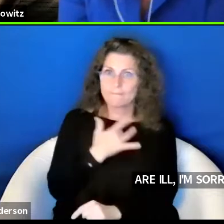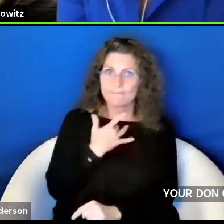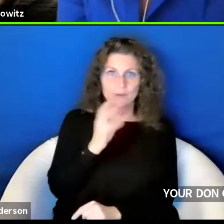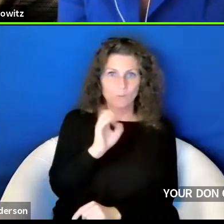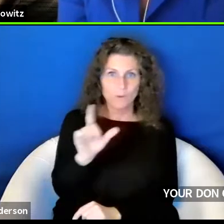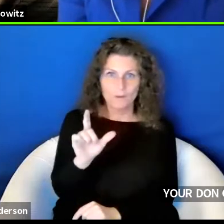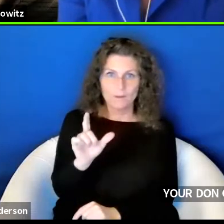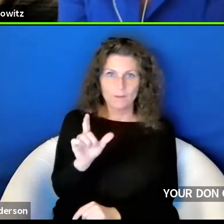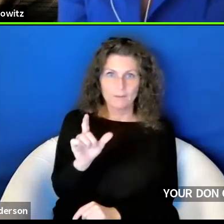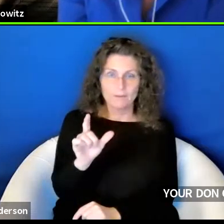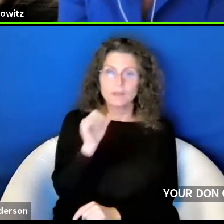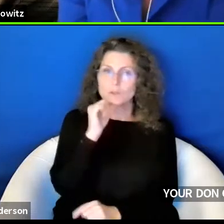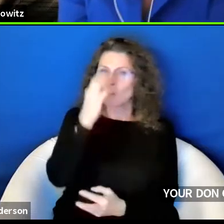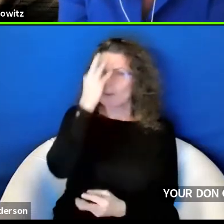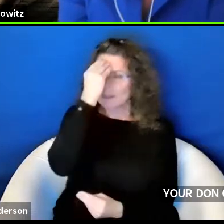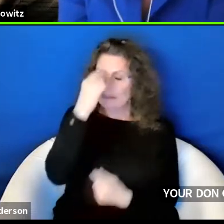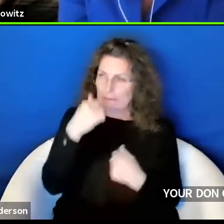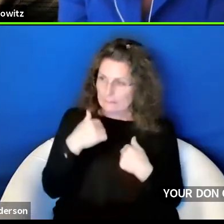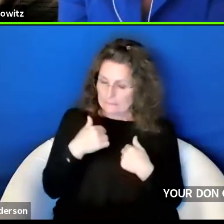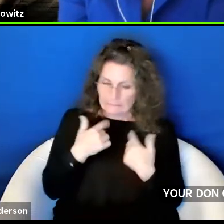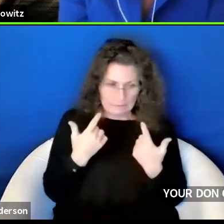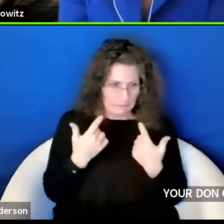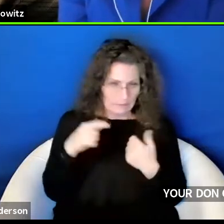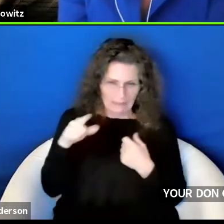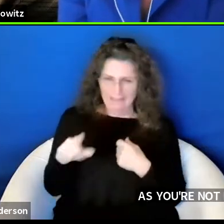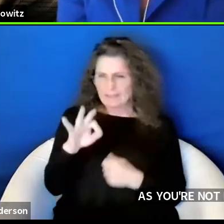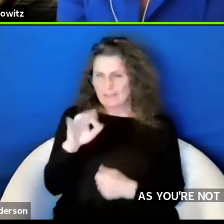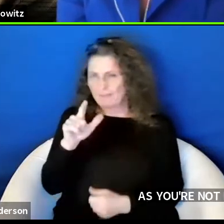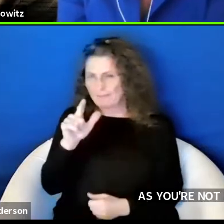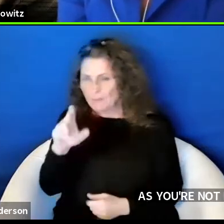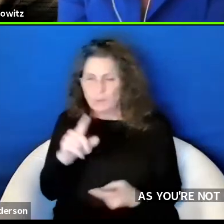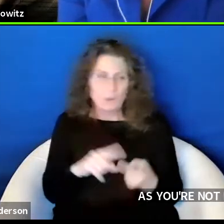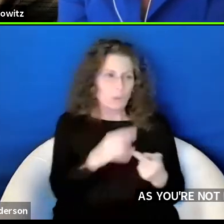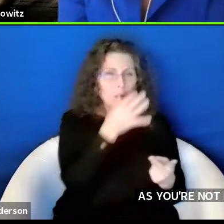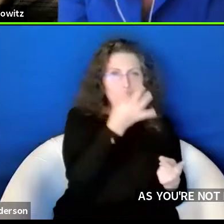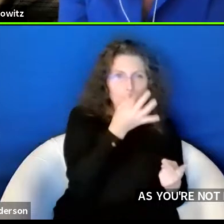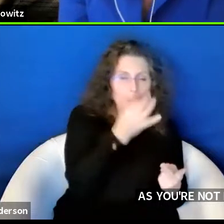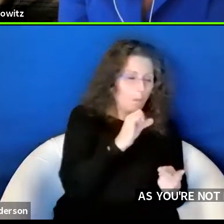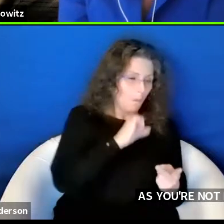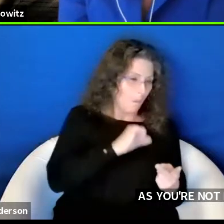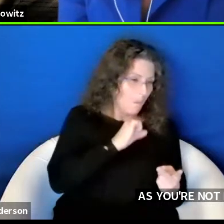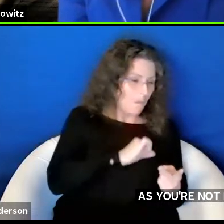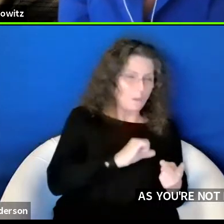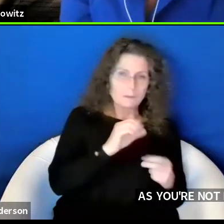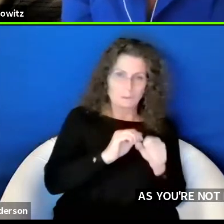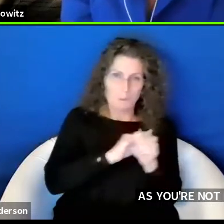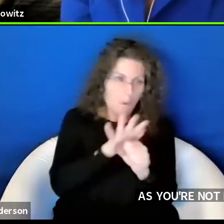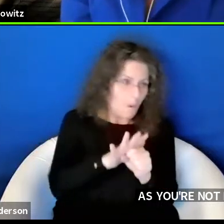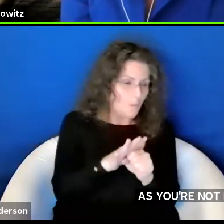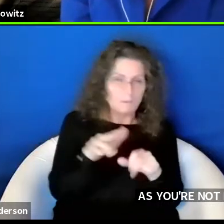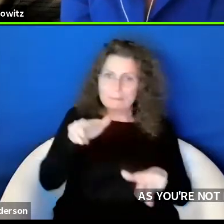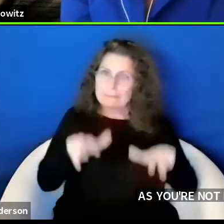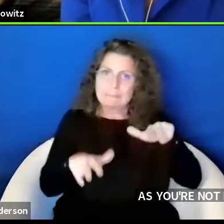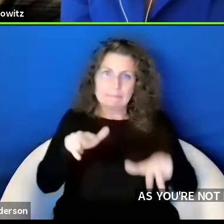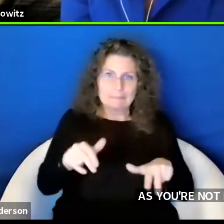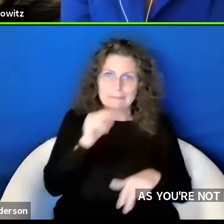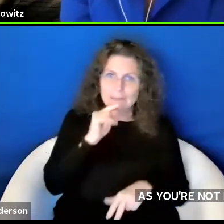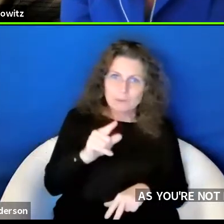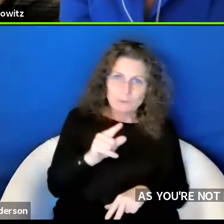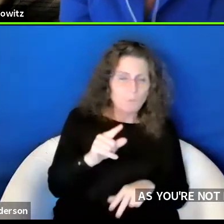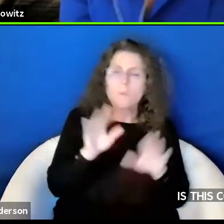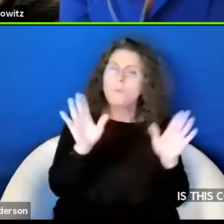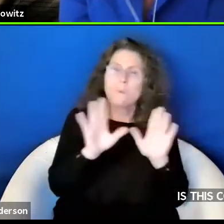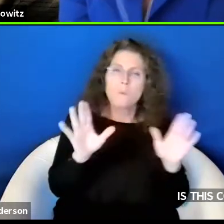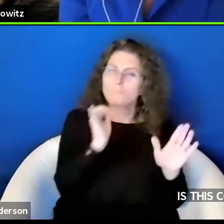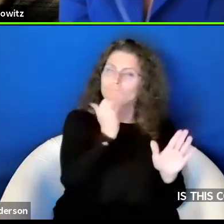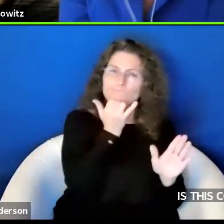think about, is this COVID or is this the flu? We'll support you and help you move into